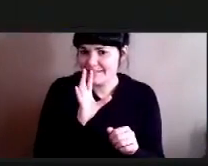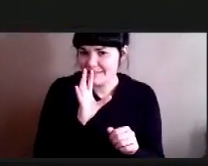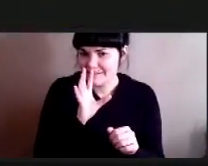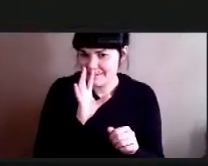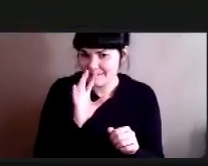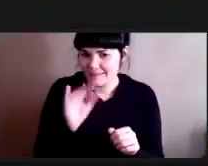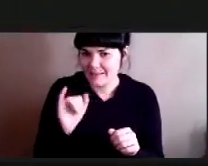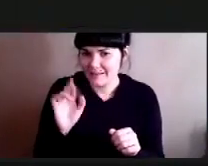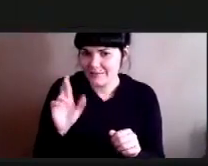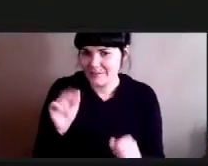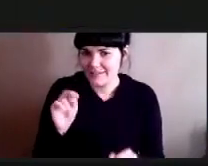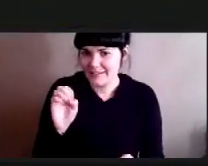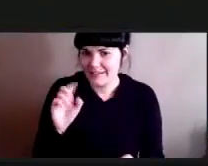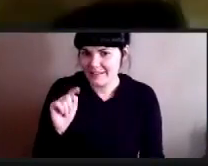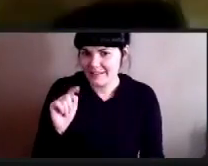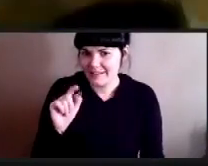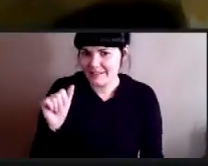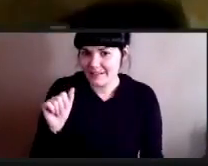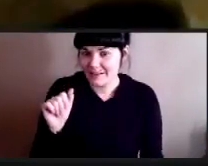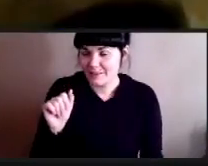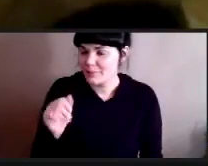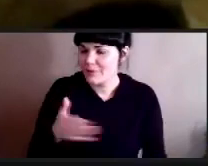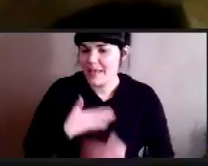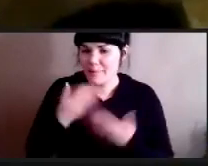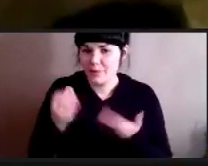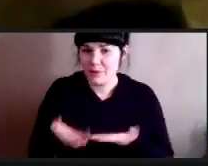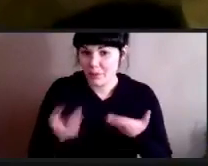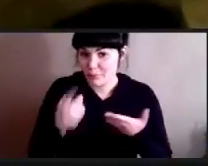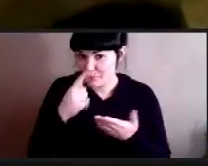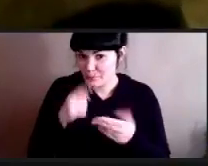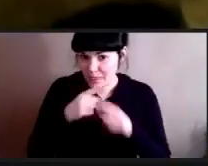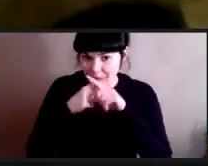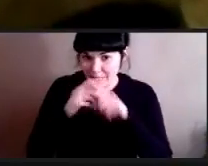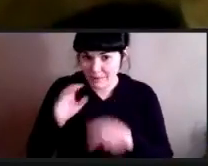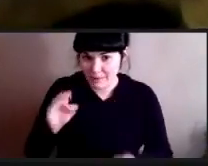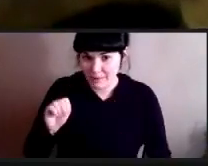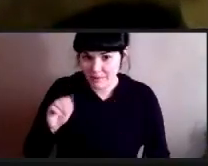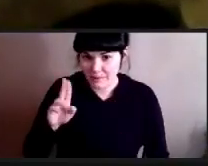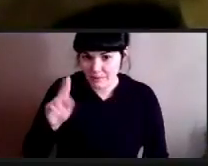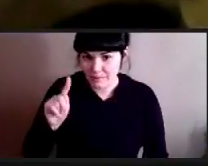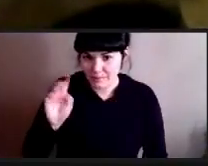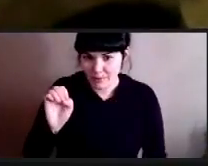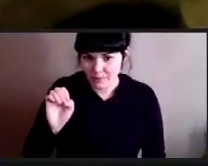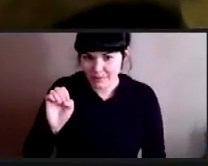Thanks. Bye. Renata, we're so glad you're here. Can you mute yourself for just a minute?